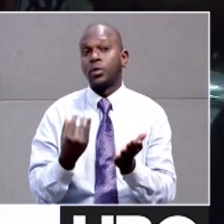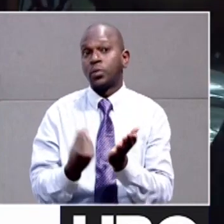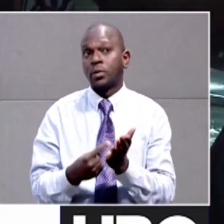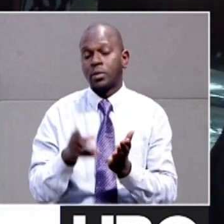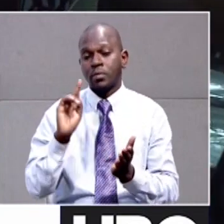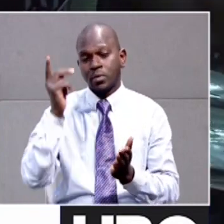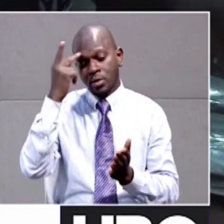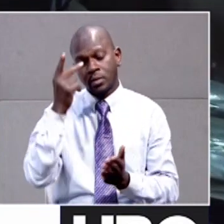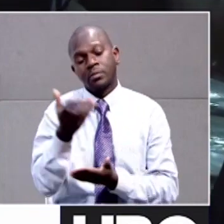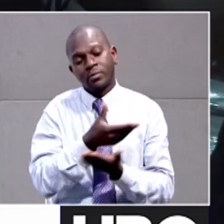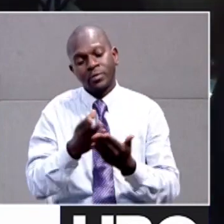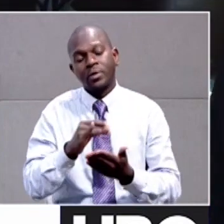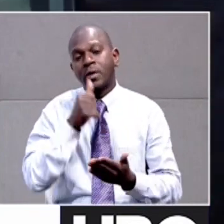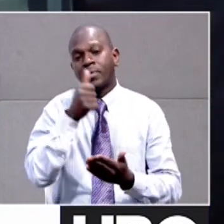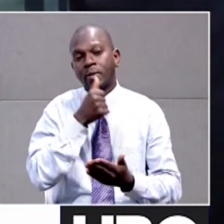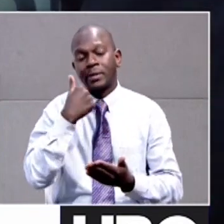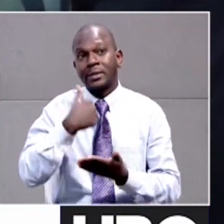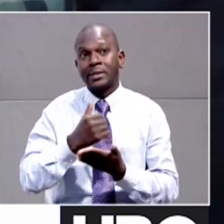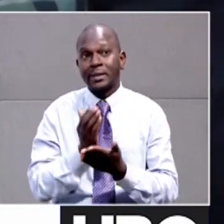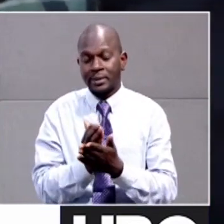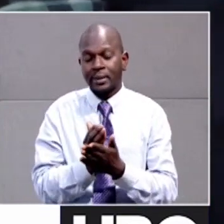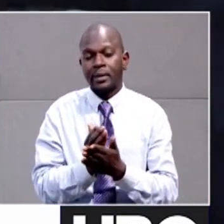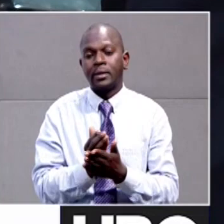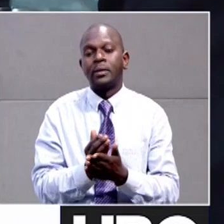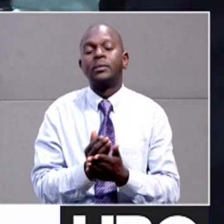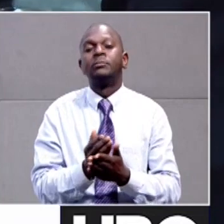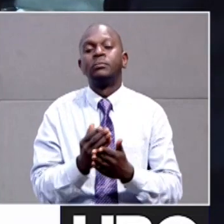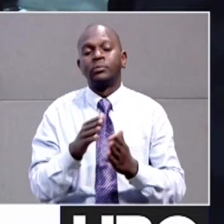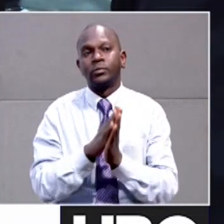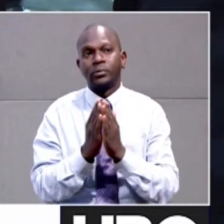policy to engage private sector players. Abiona Francisco, UBC News.